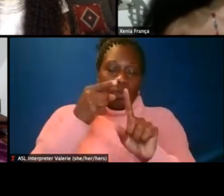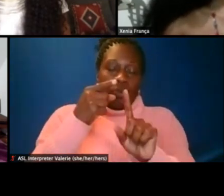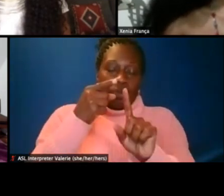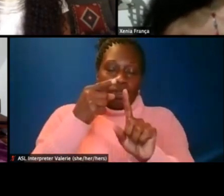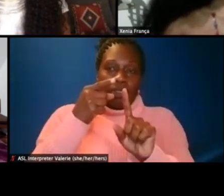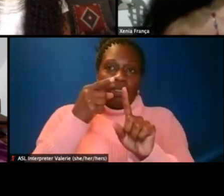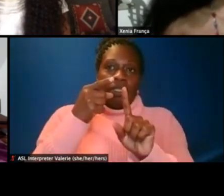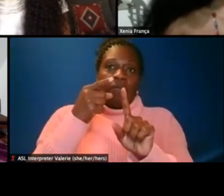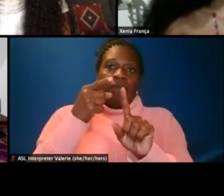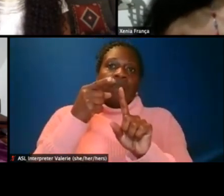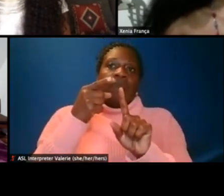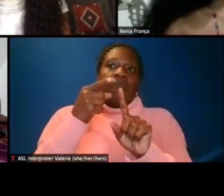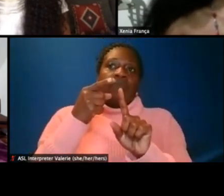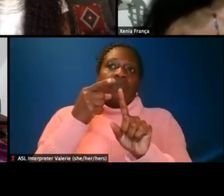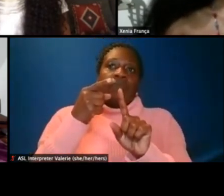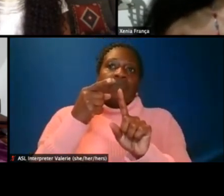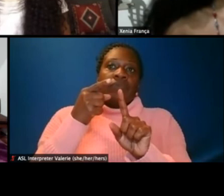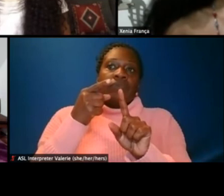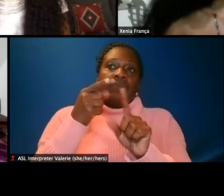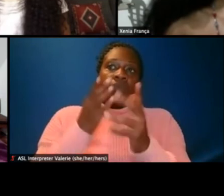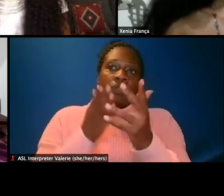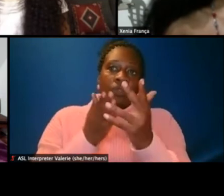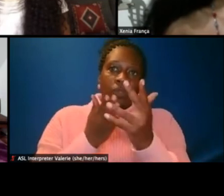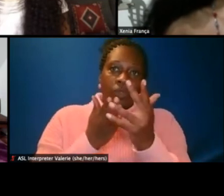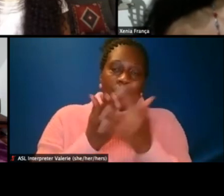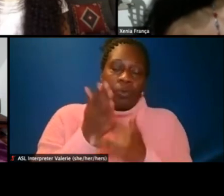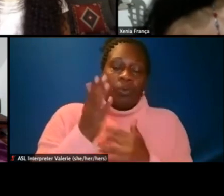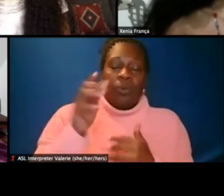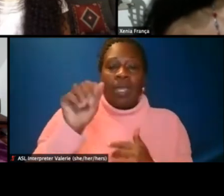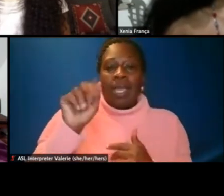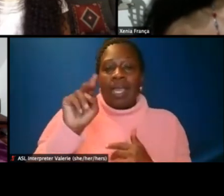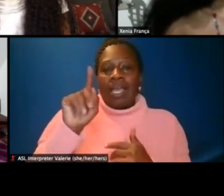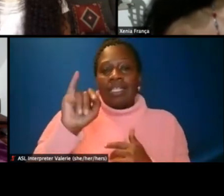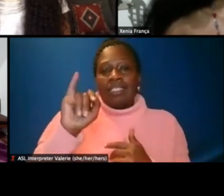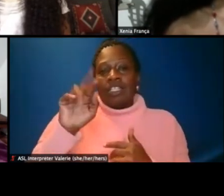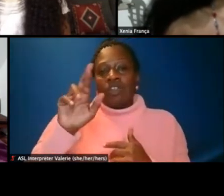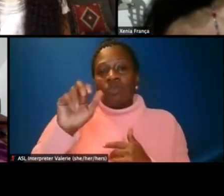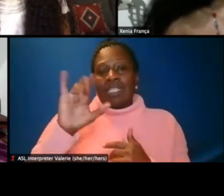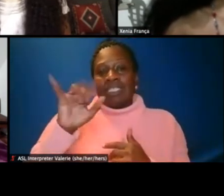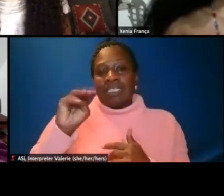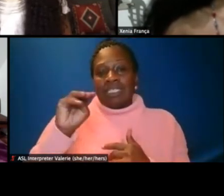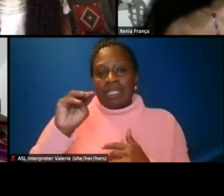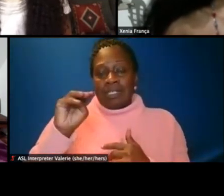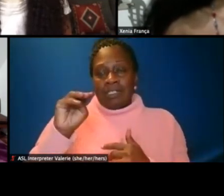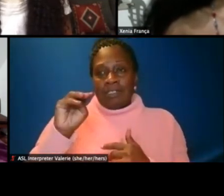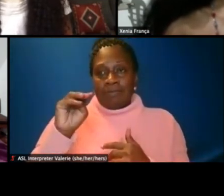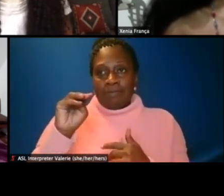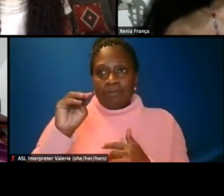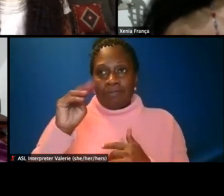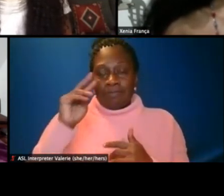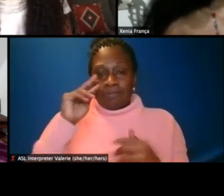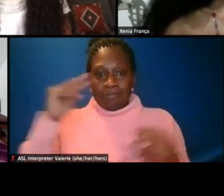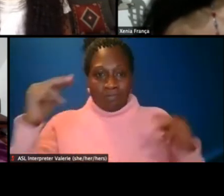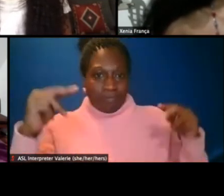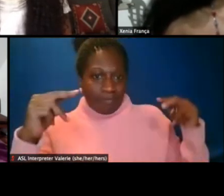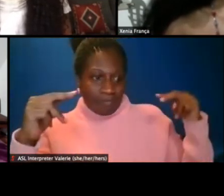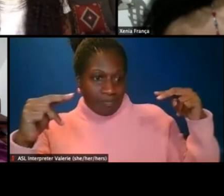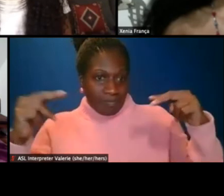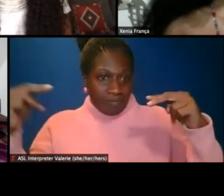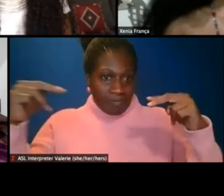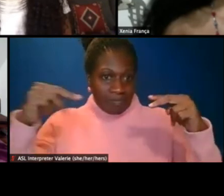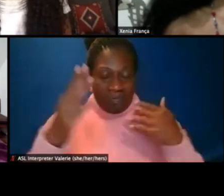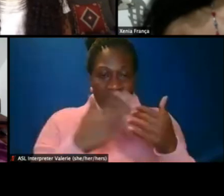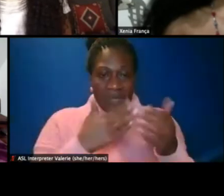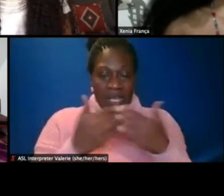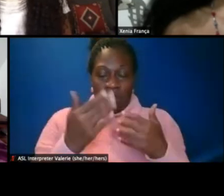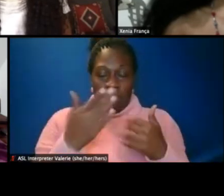looking through an anti-racism lens. Like, we all of us, no matter what role